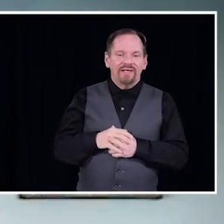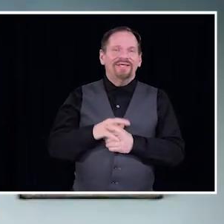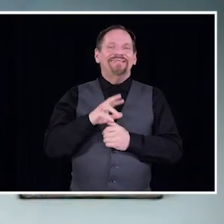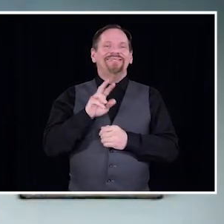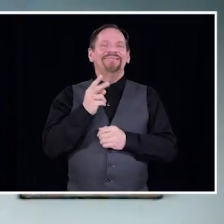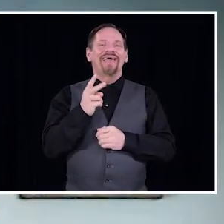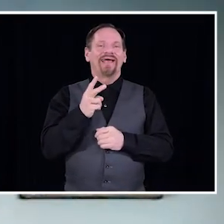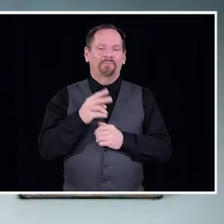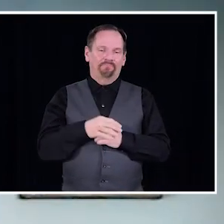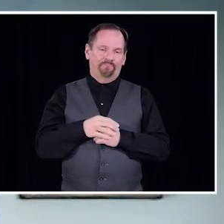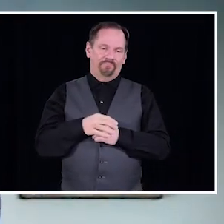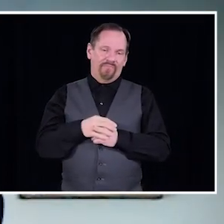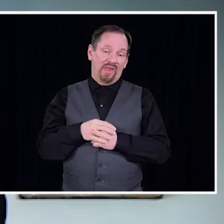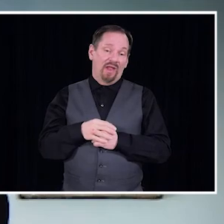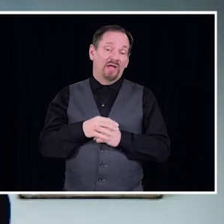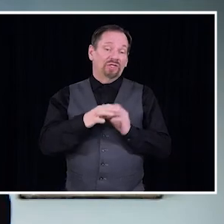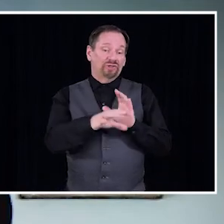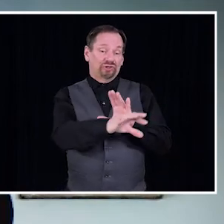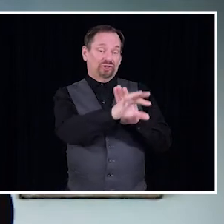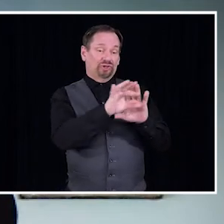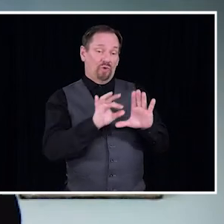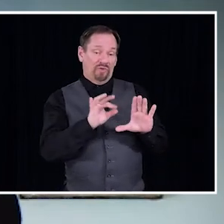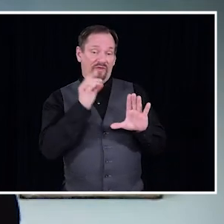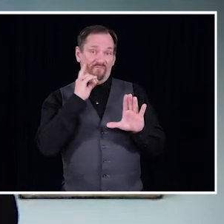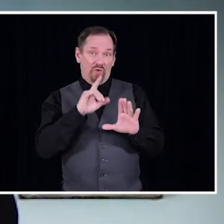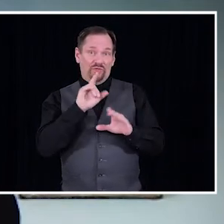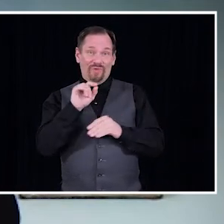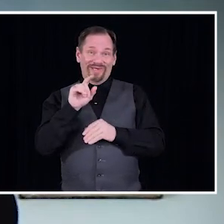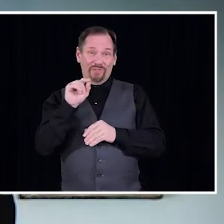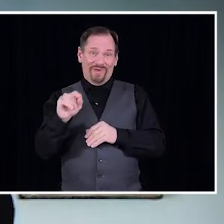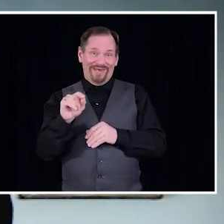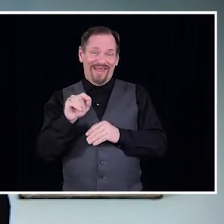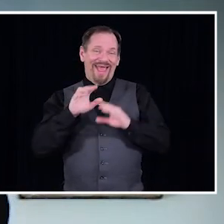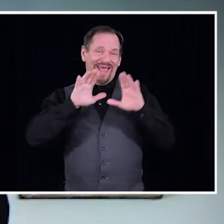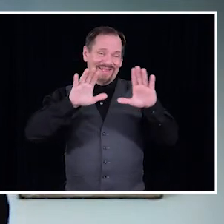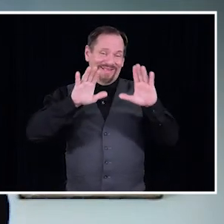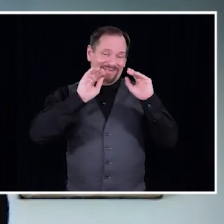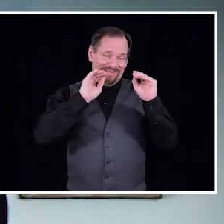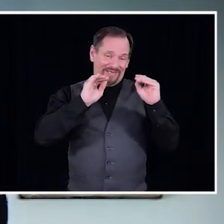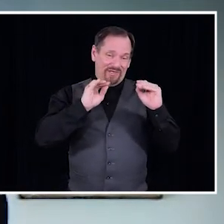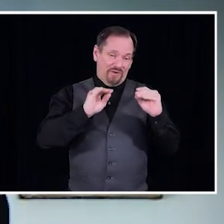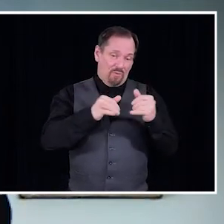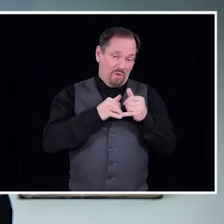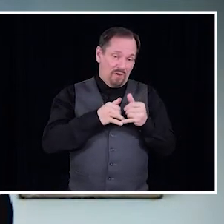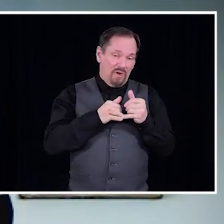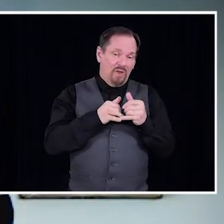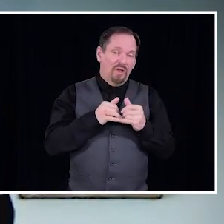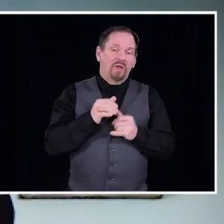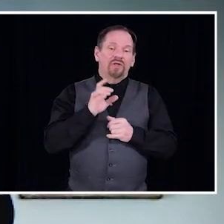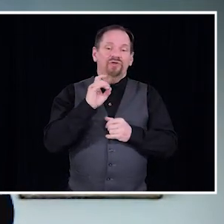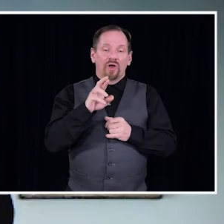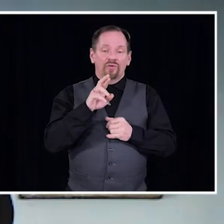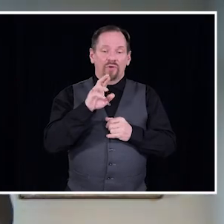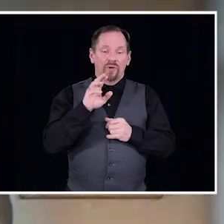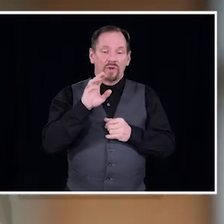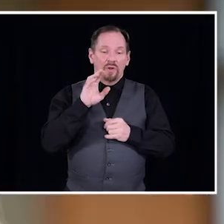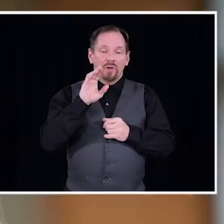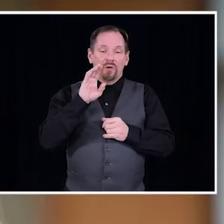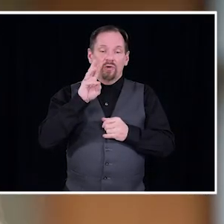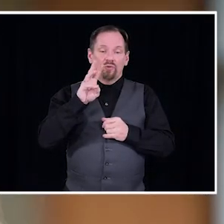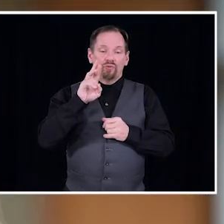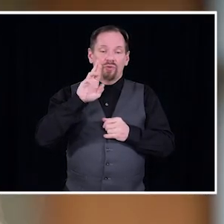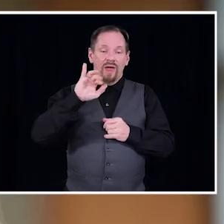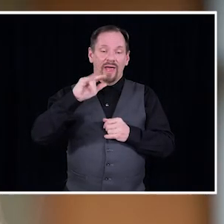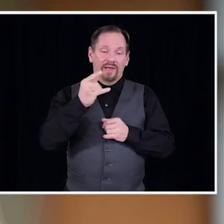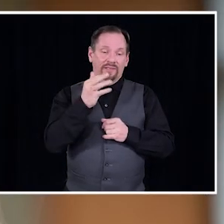The second faculty member to be selected for the 2020 Excellence in Teaching Awards is Dr. Rebecca Wright. I'd